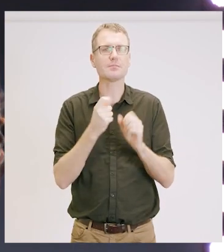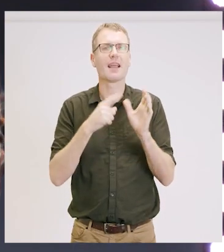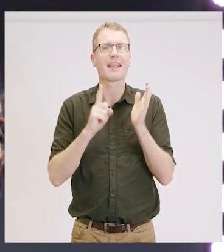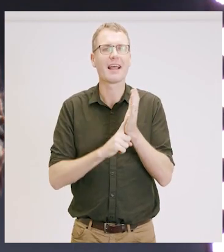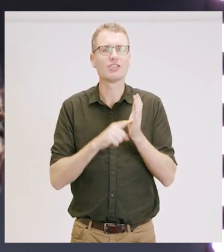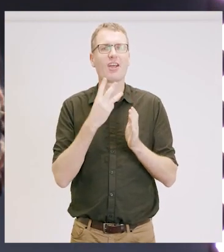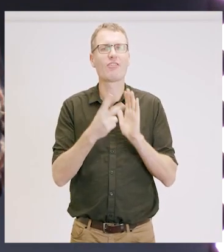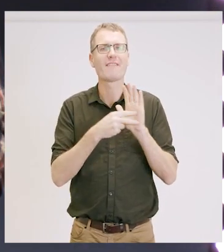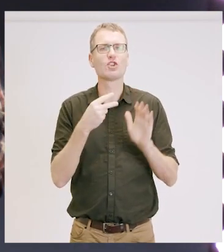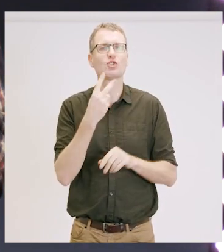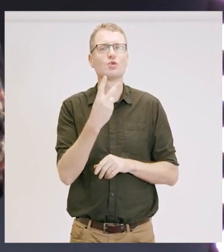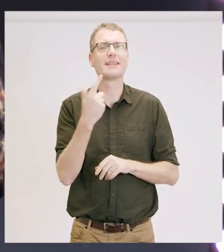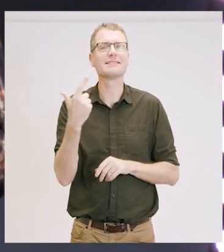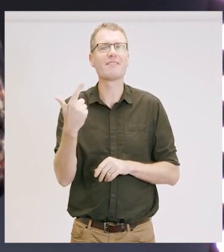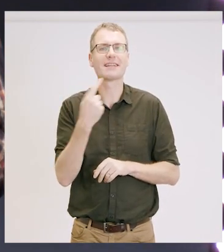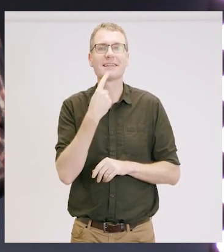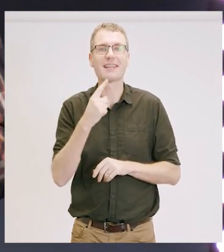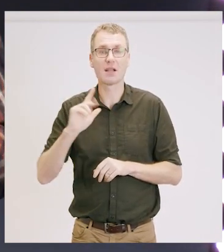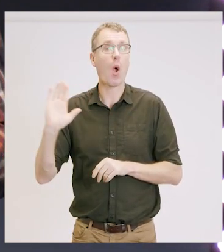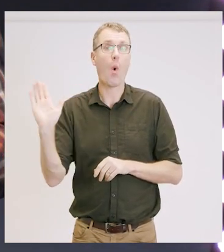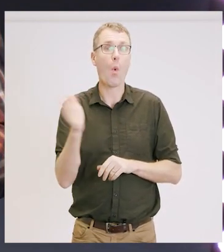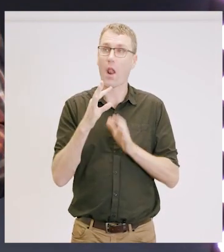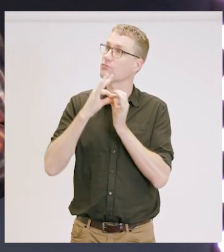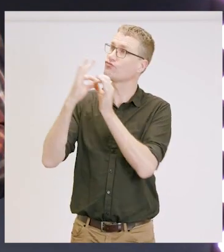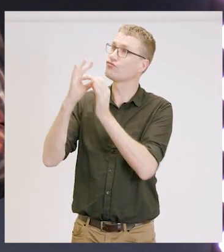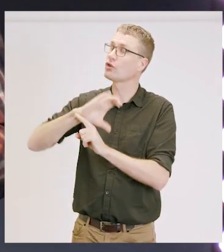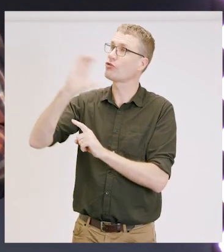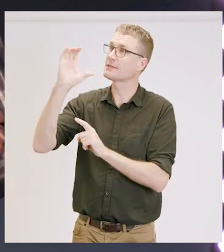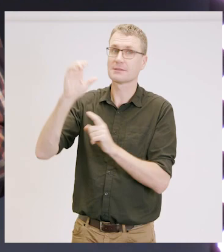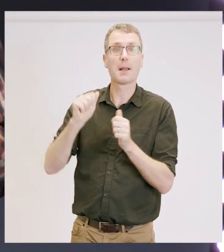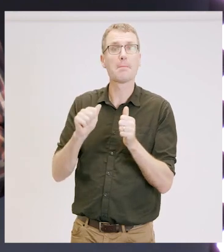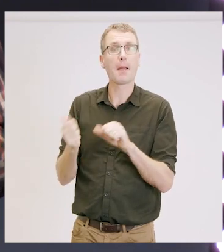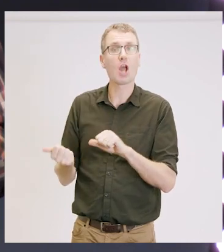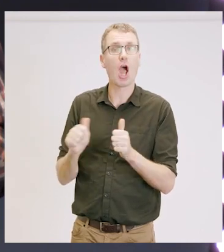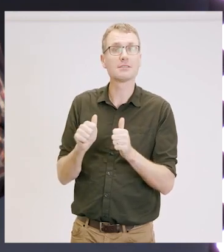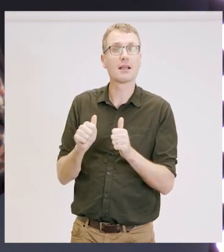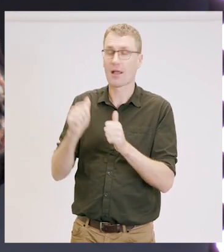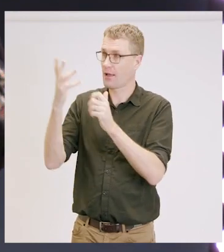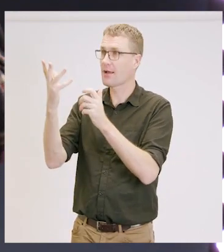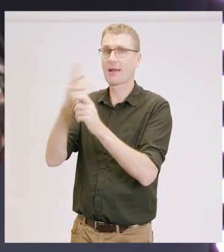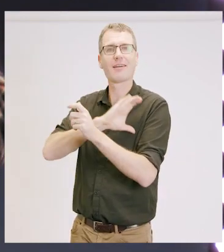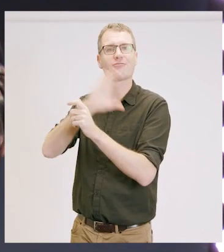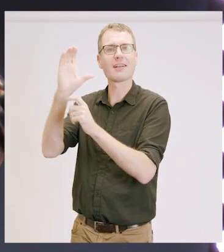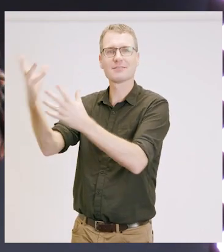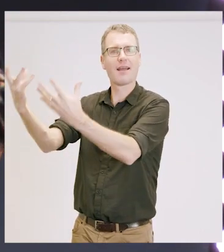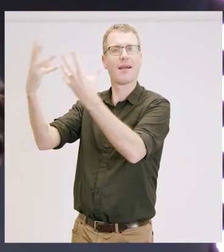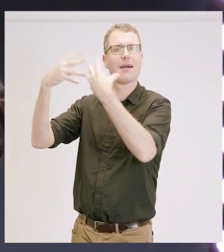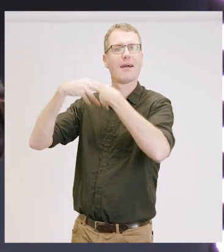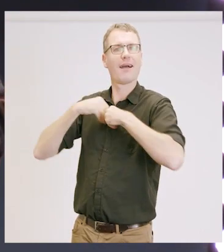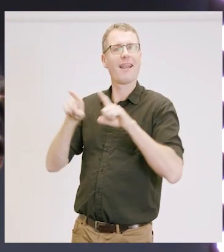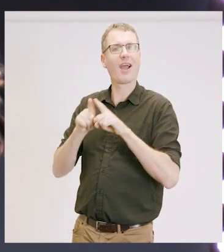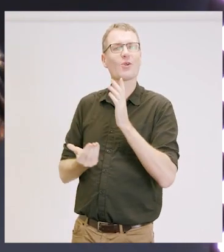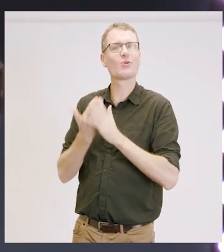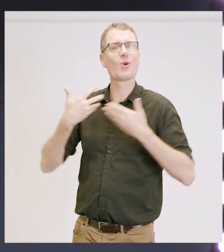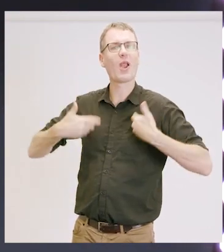Verse 27, Galatians 3, verse 27, again, and all who've been united with Christ in baptism have put on